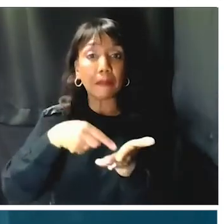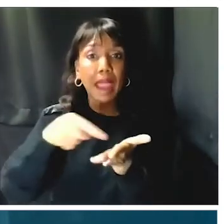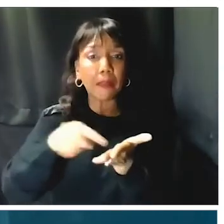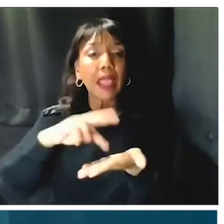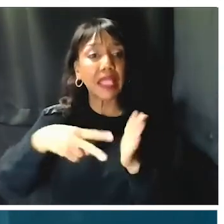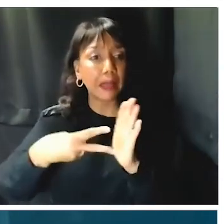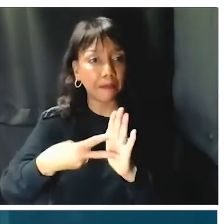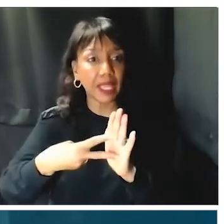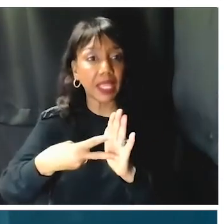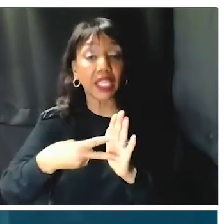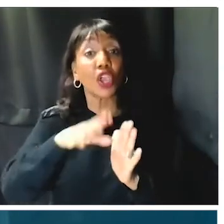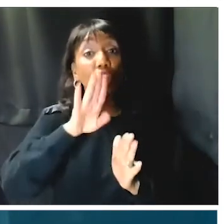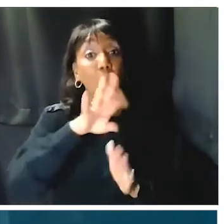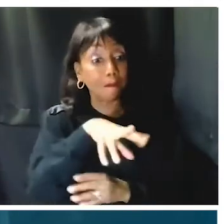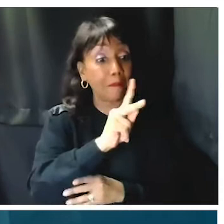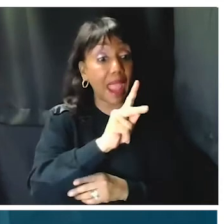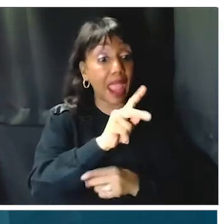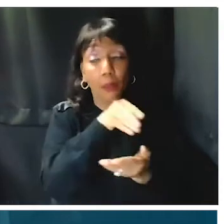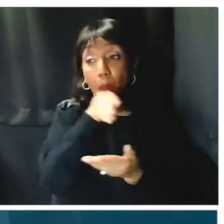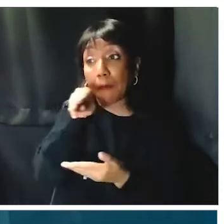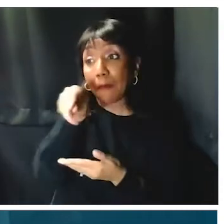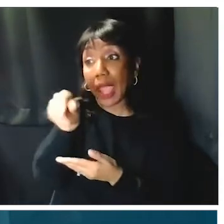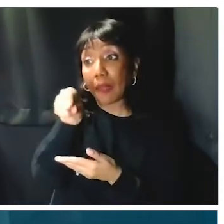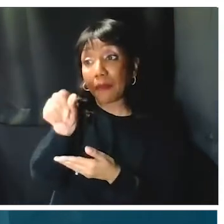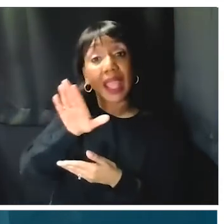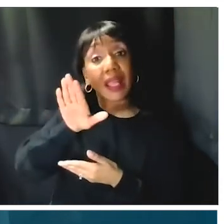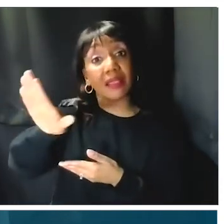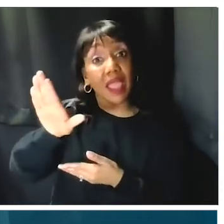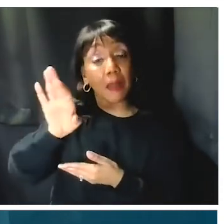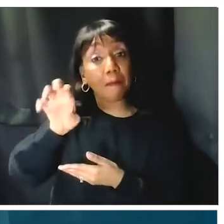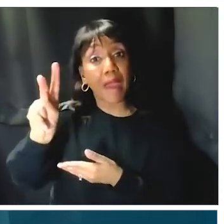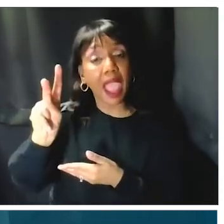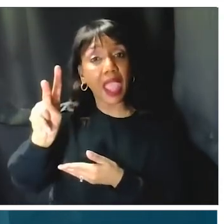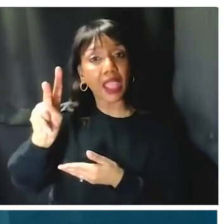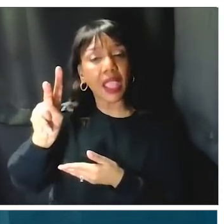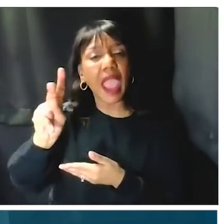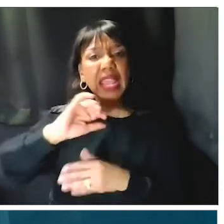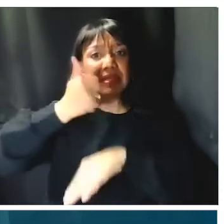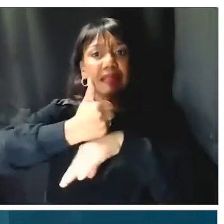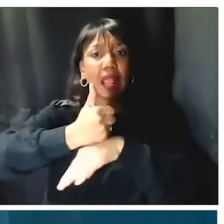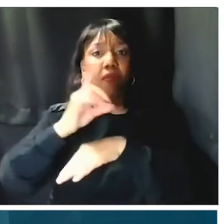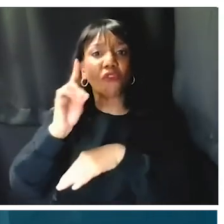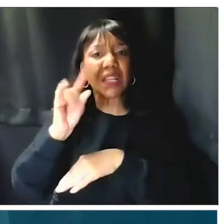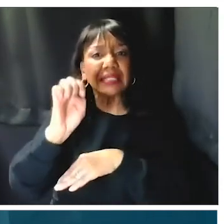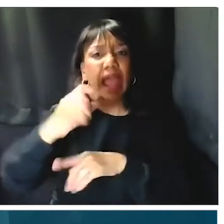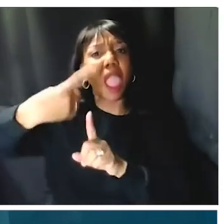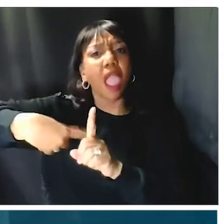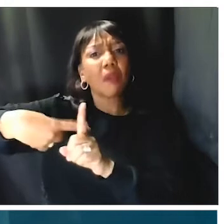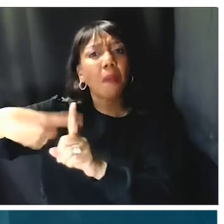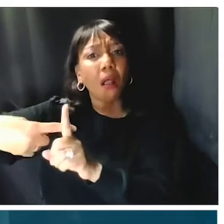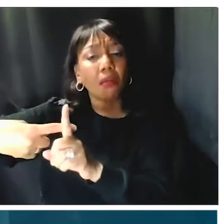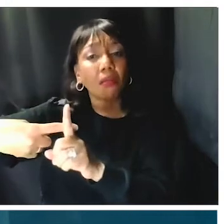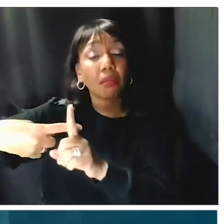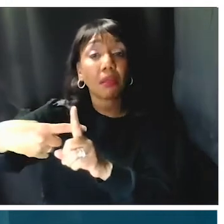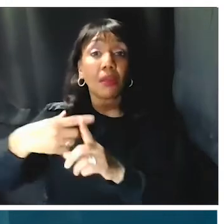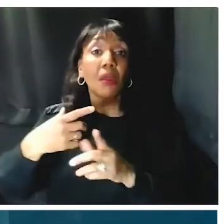a money transfer from your bank to the company's bank that is scheduled for a certain date. You can also set